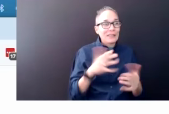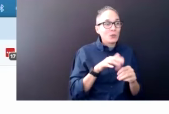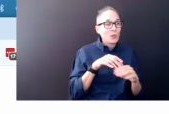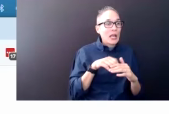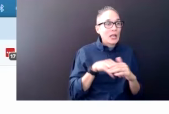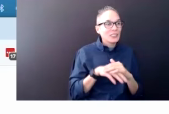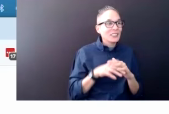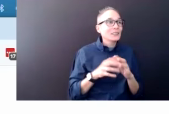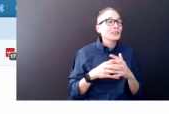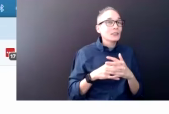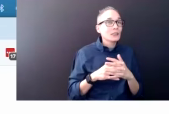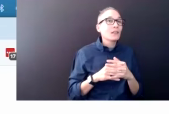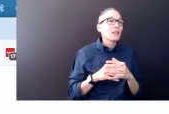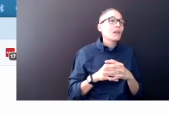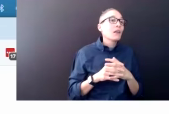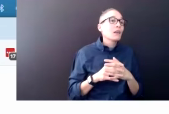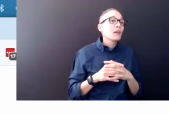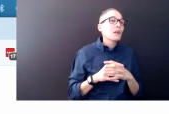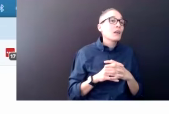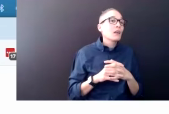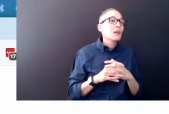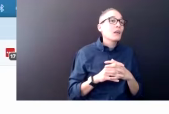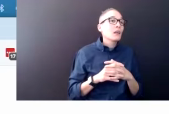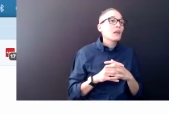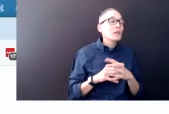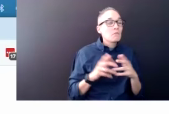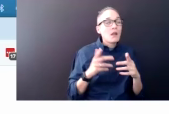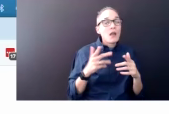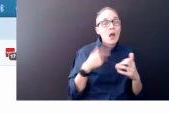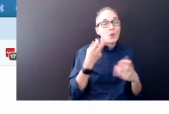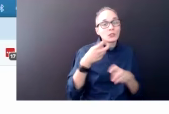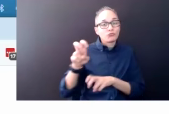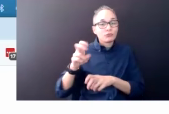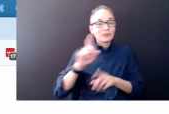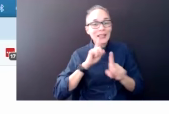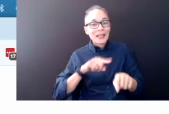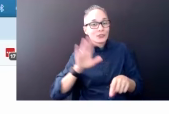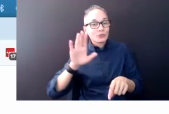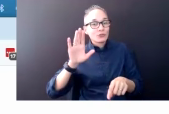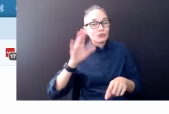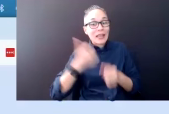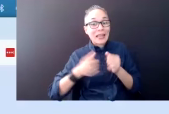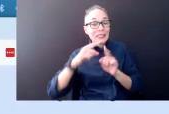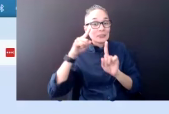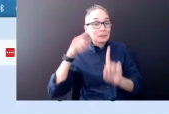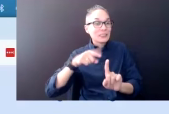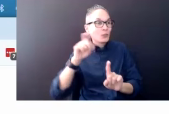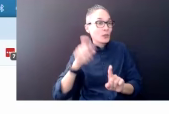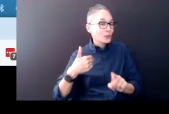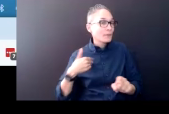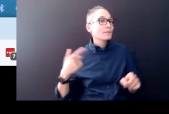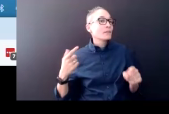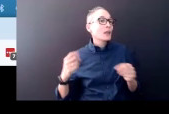view. So refresh the screen real quick if you want. But also I want us to move into answering a specific question. Did it not show